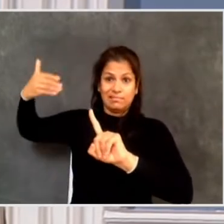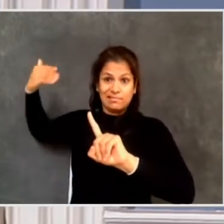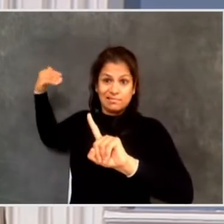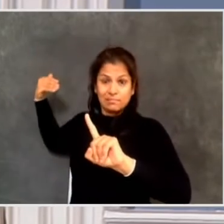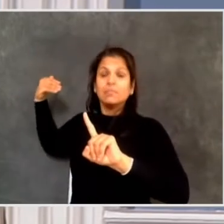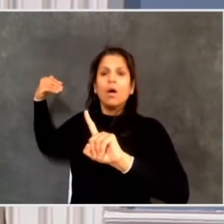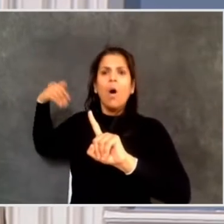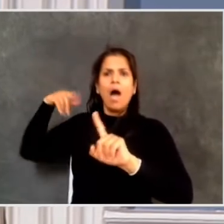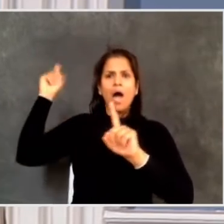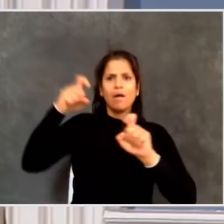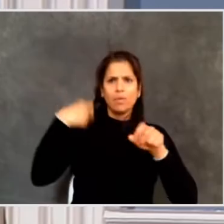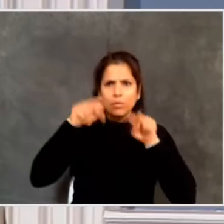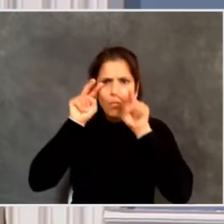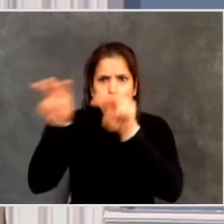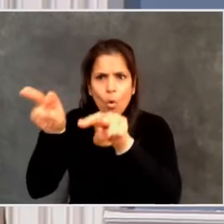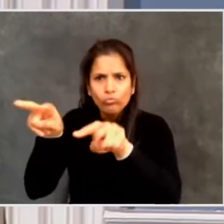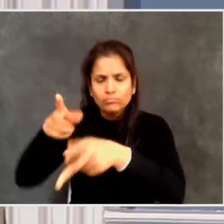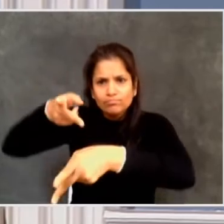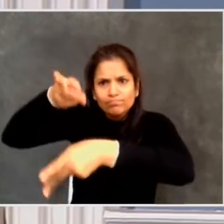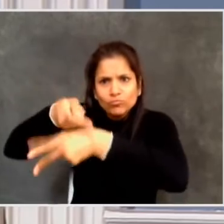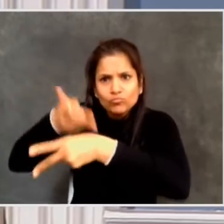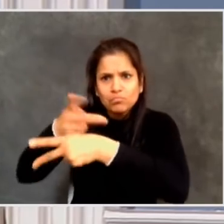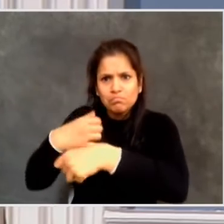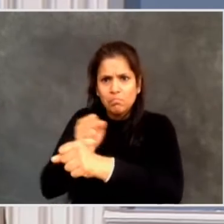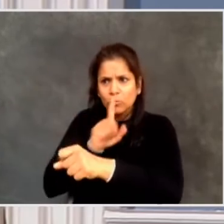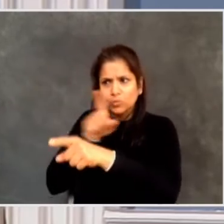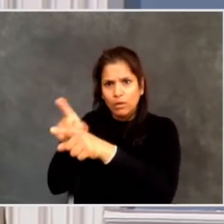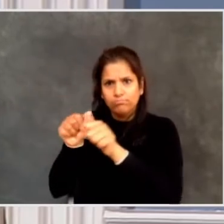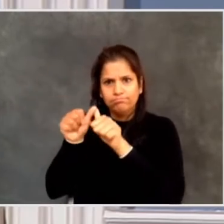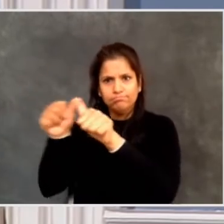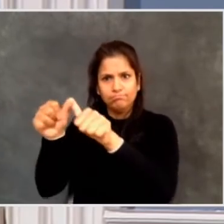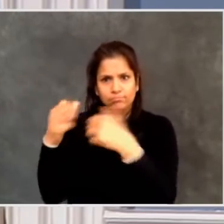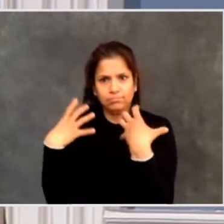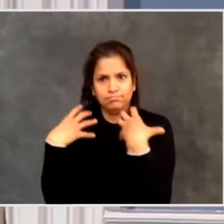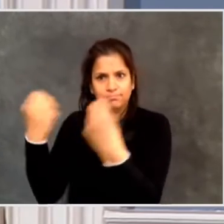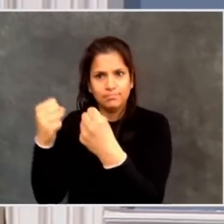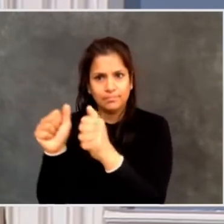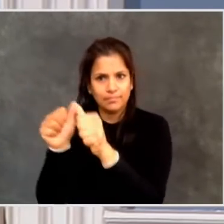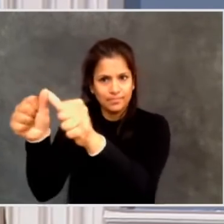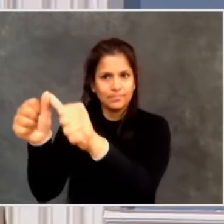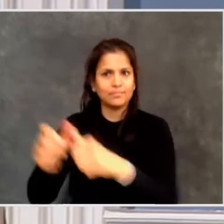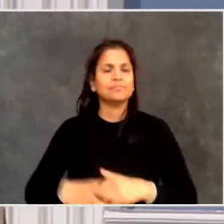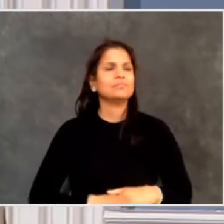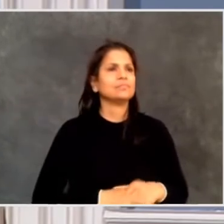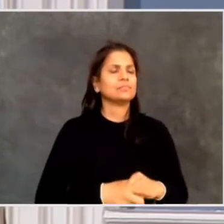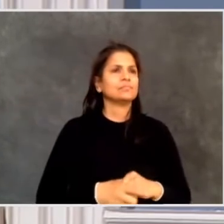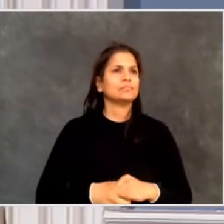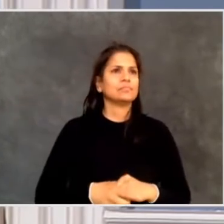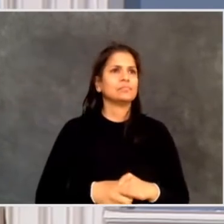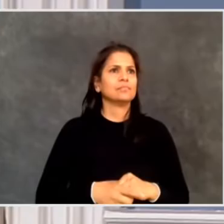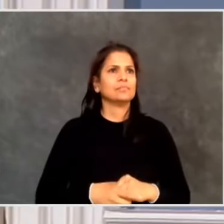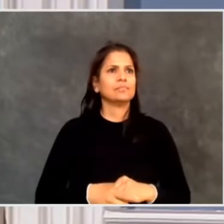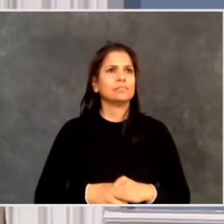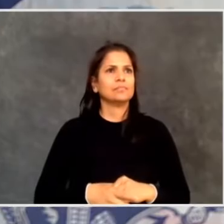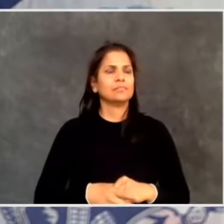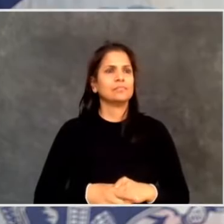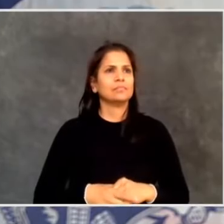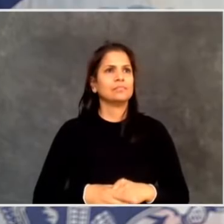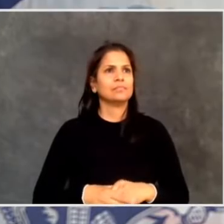really very concerning for higher rates of mortality. Dr. Katz, do you want to